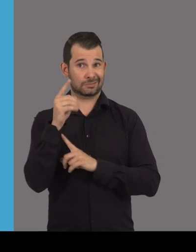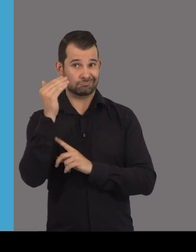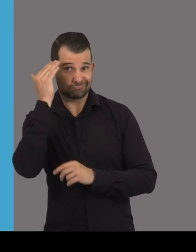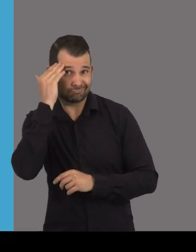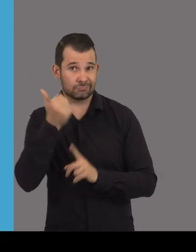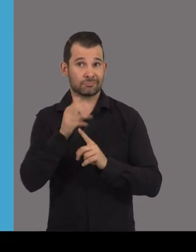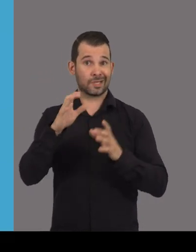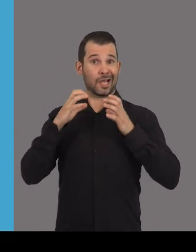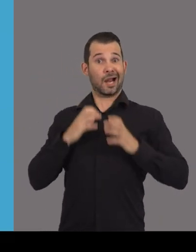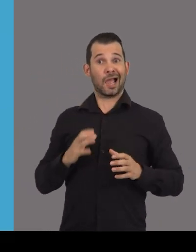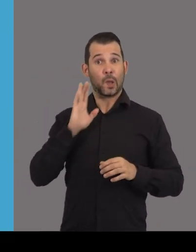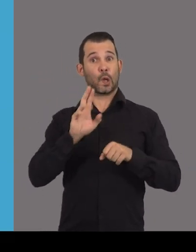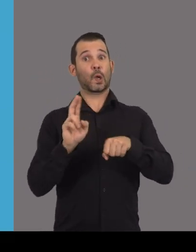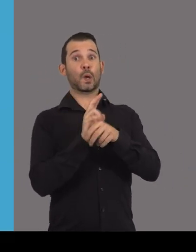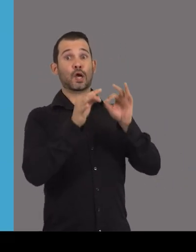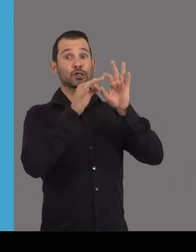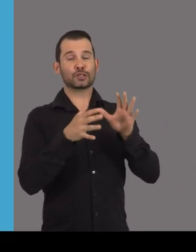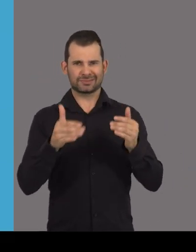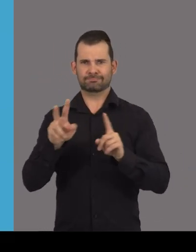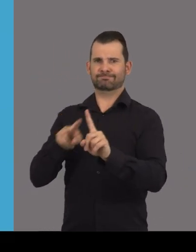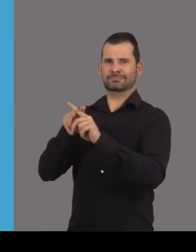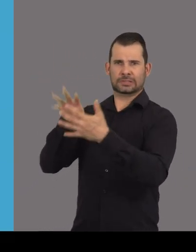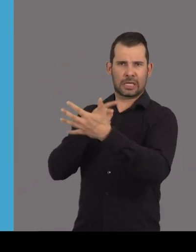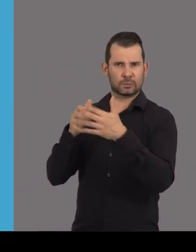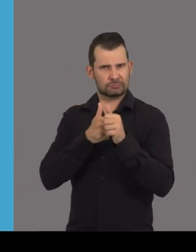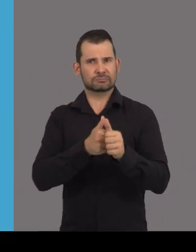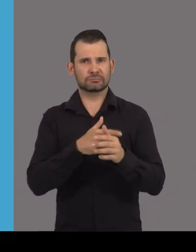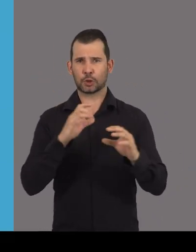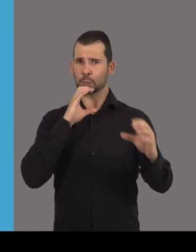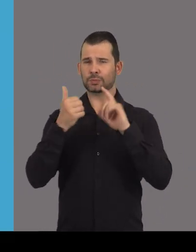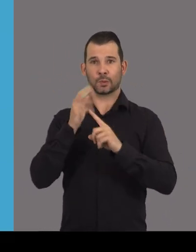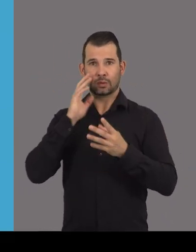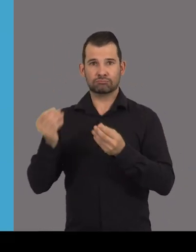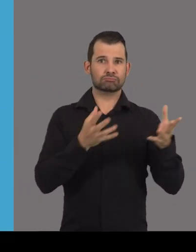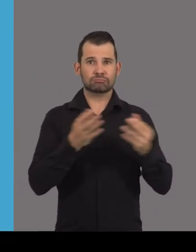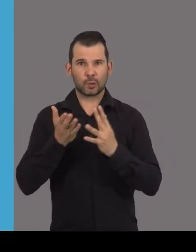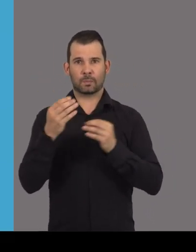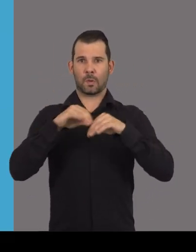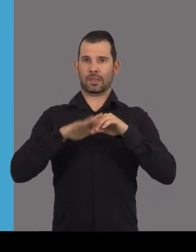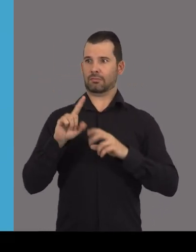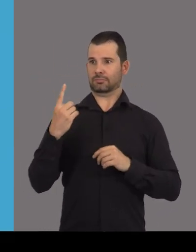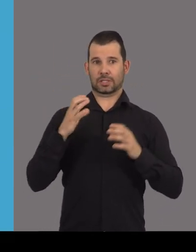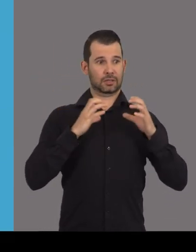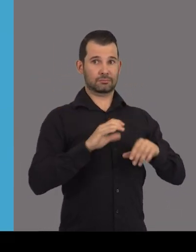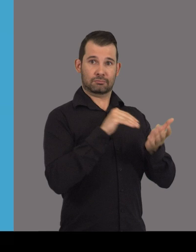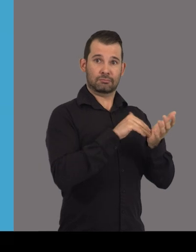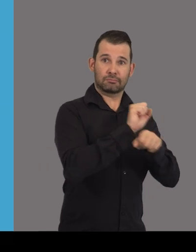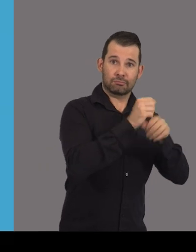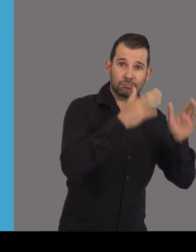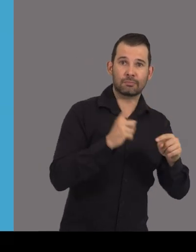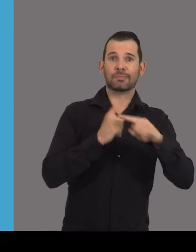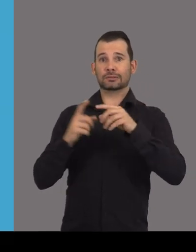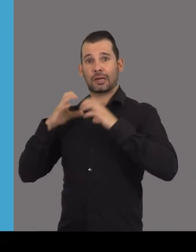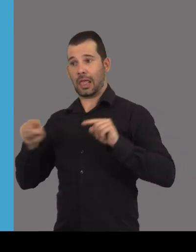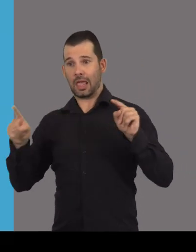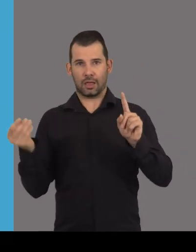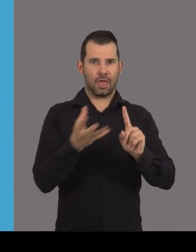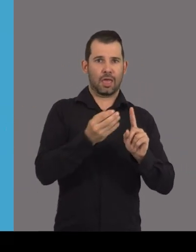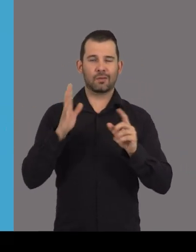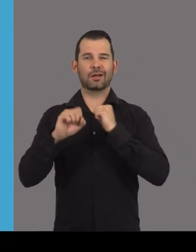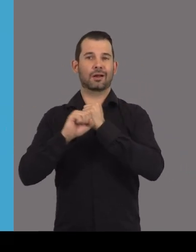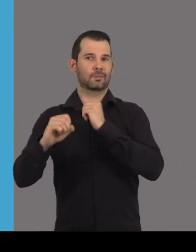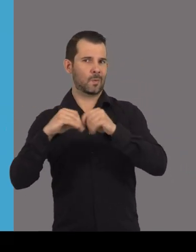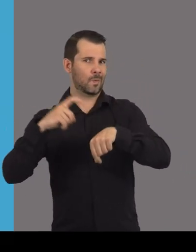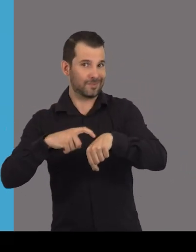that your client will be using an interpreter, schedule accordingly. Communication will be facilitated through more than just the clinician and the client, which can take more